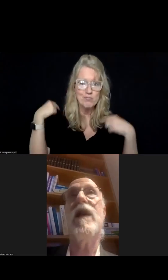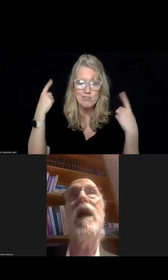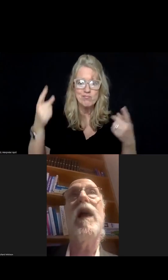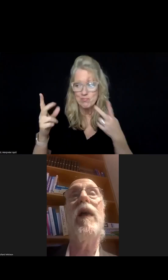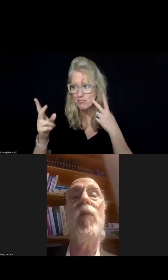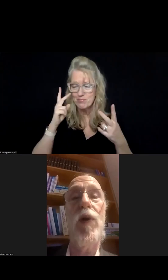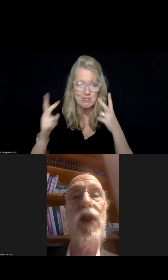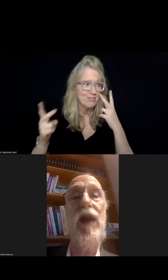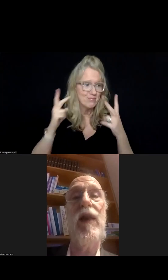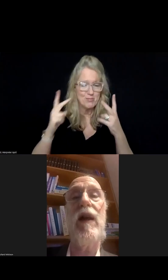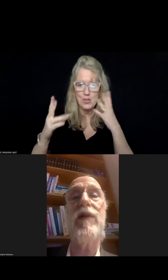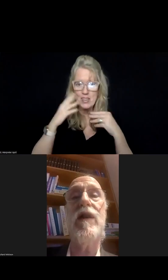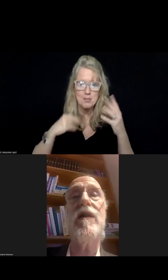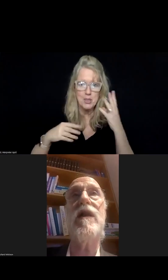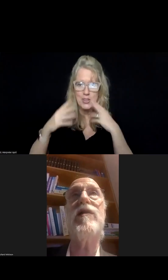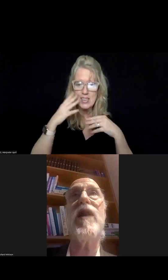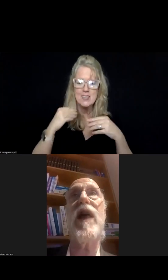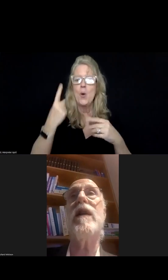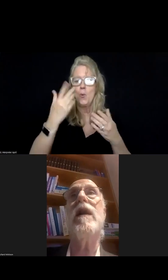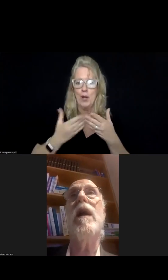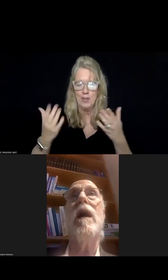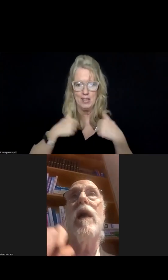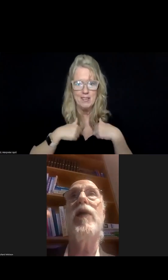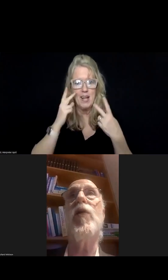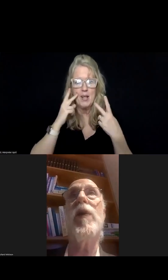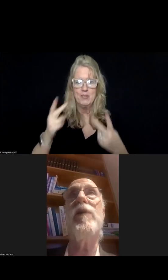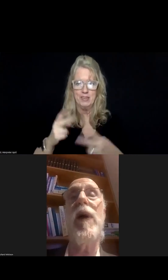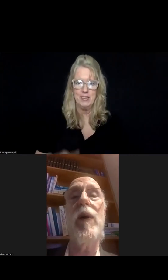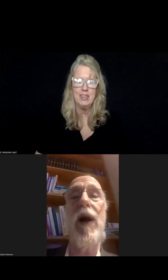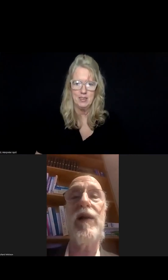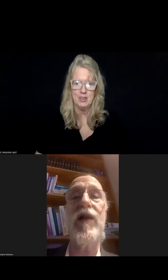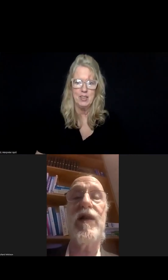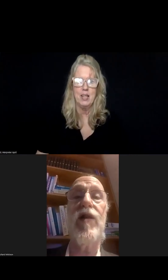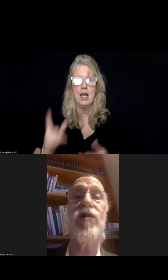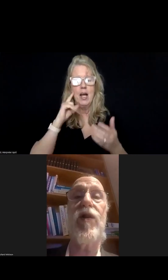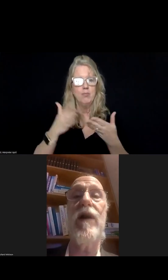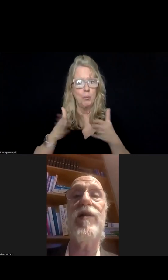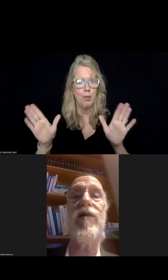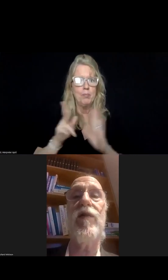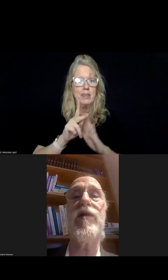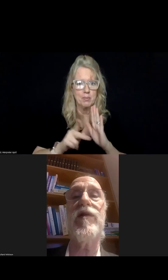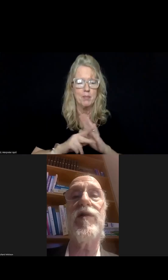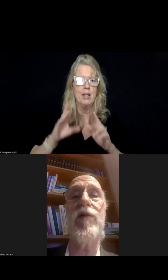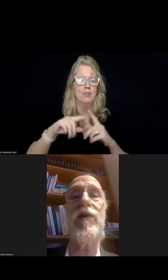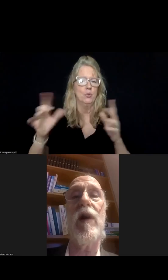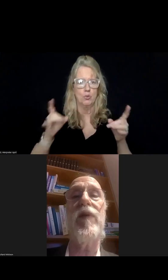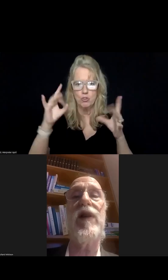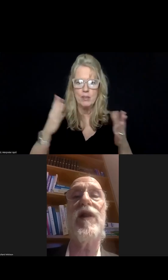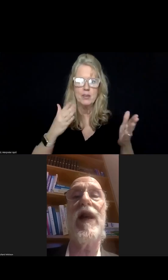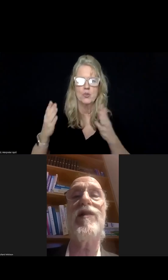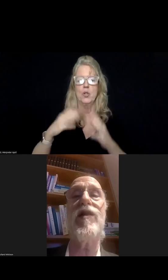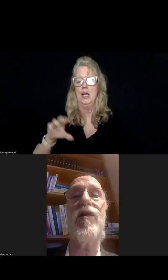things. And one thing that I've seen is that the degree of public policy attention to crisis services and